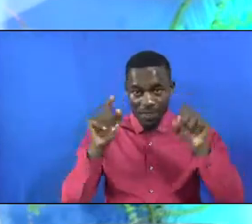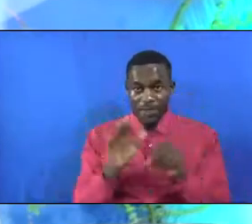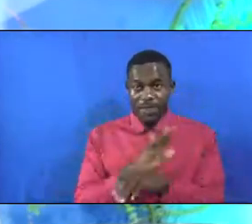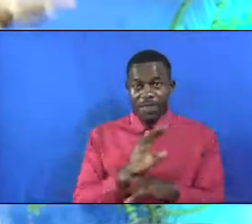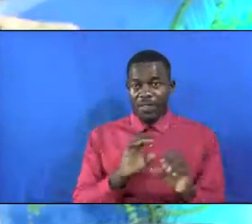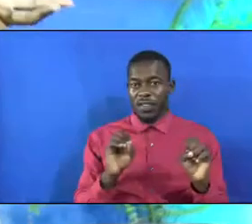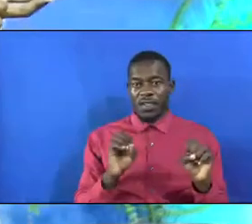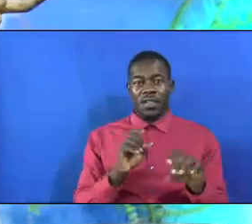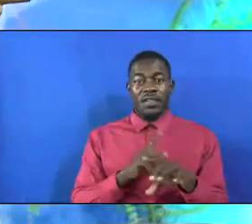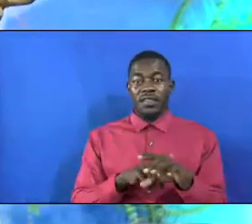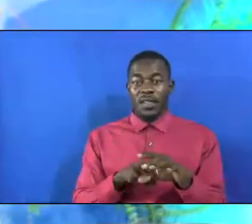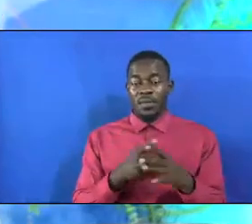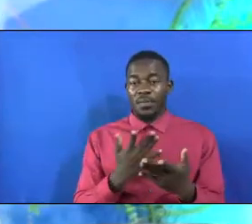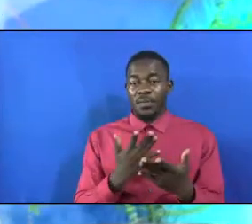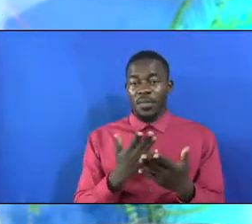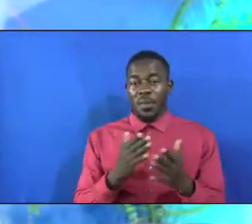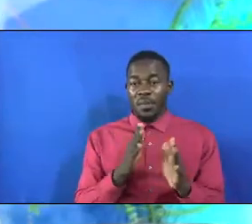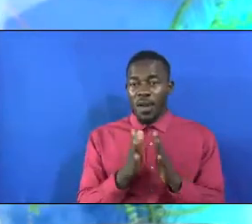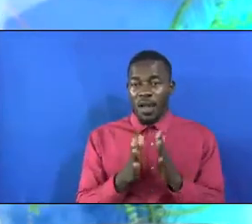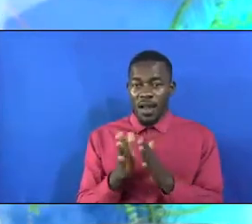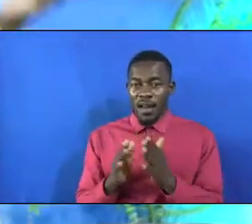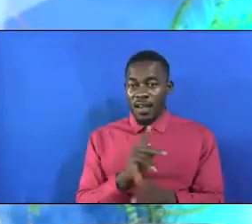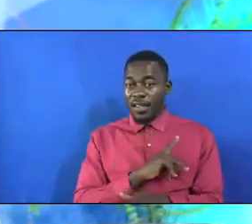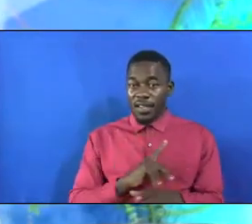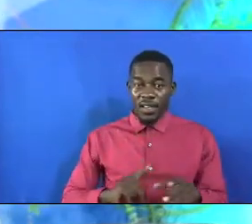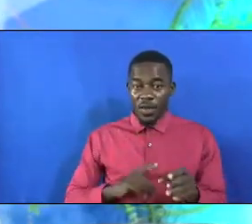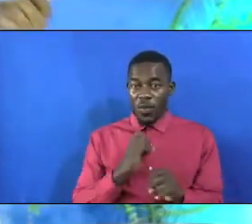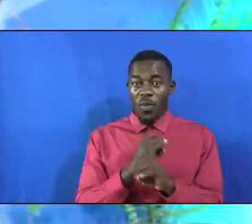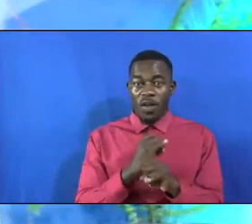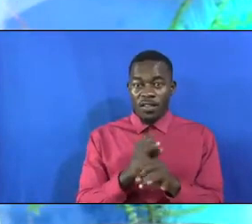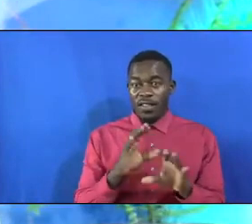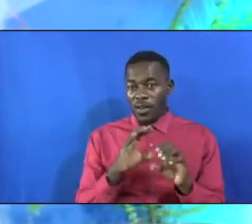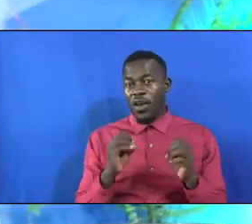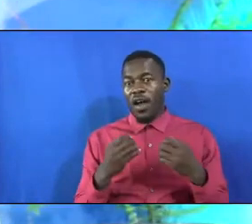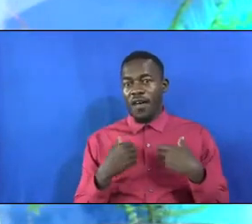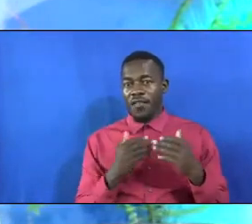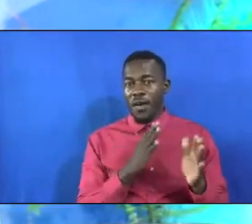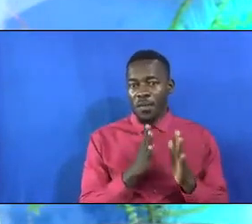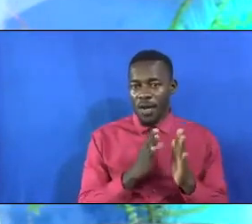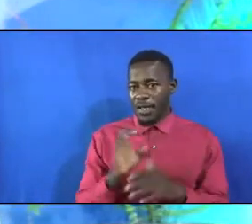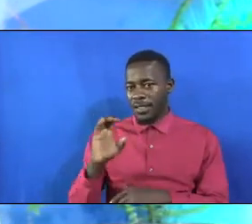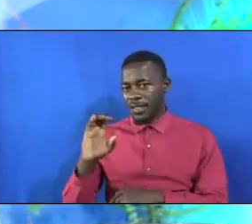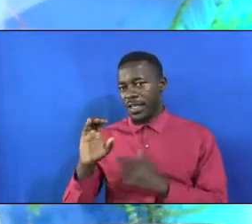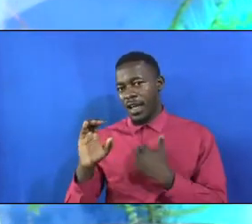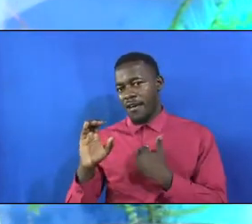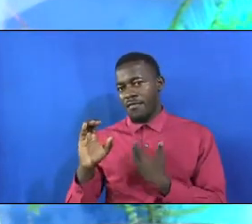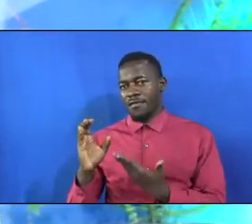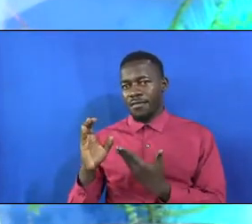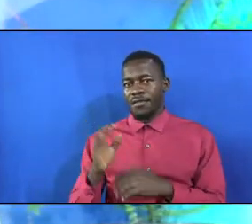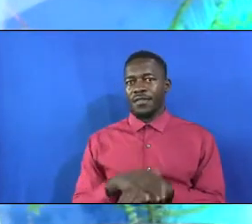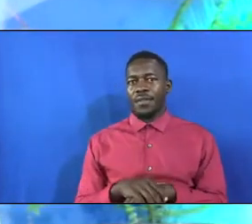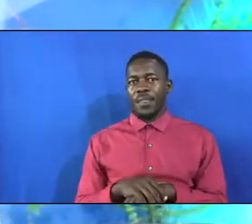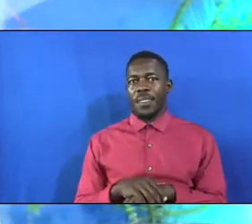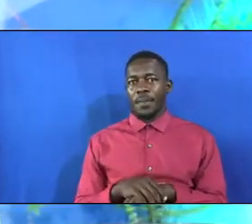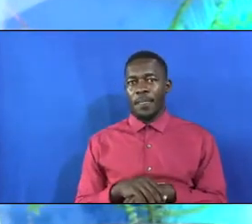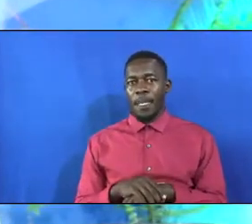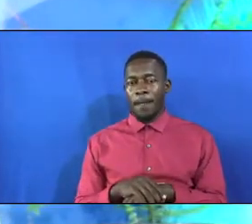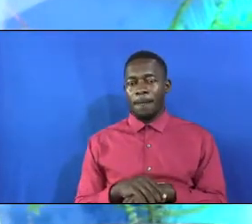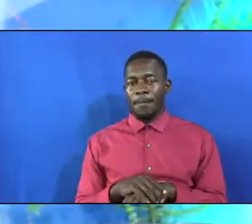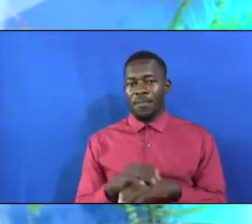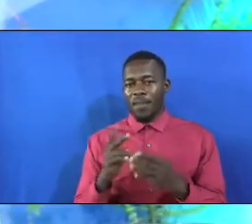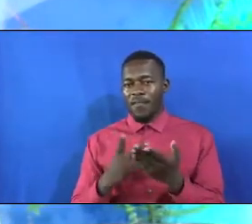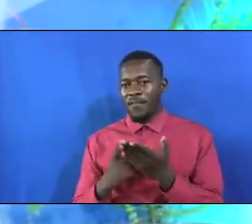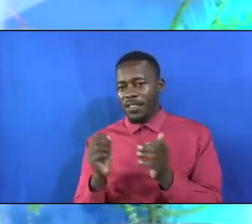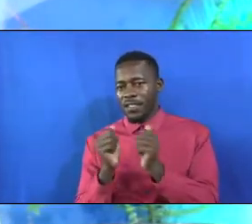not work, what does he do? He devised a plan C. Let's see what the plan C is about. 19